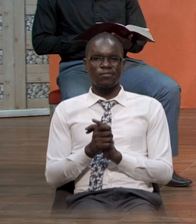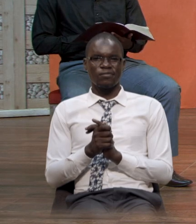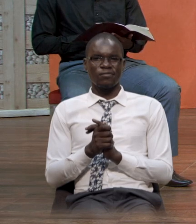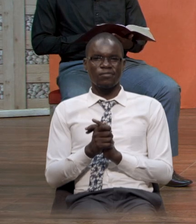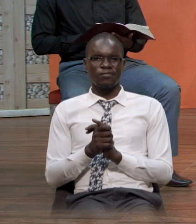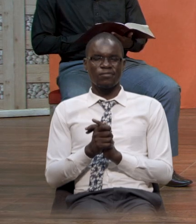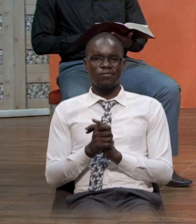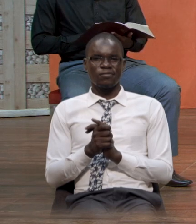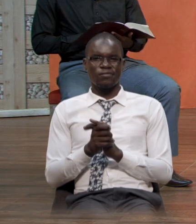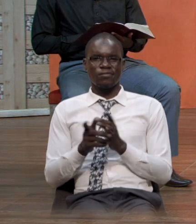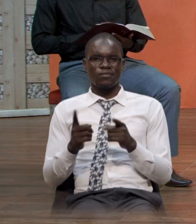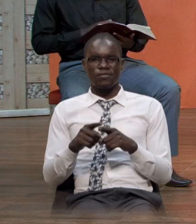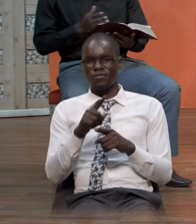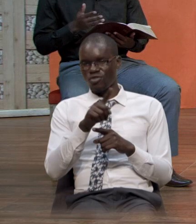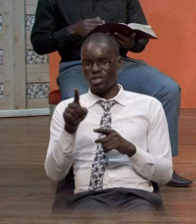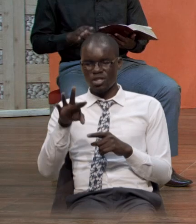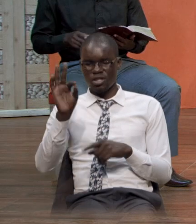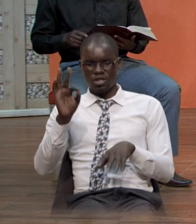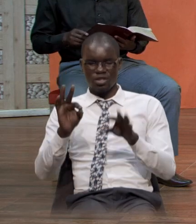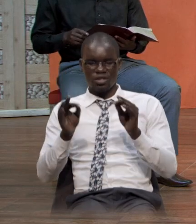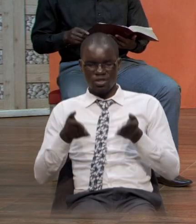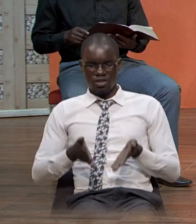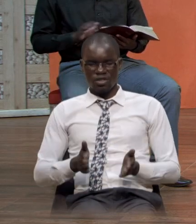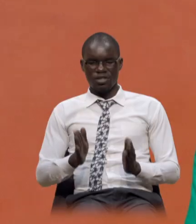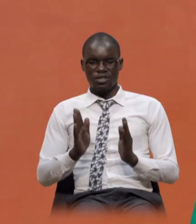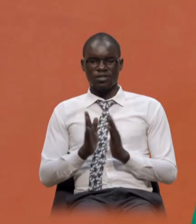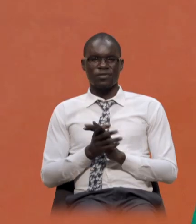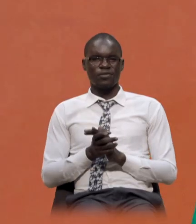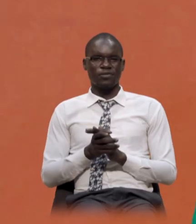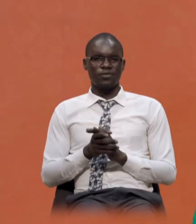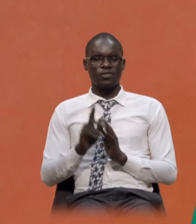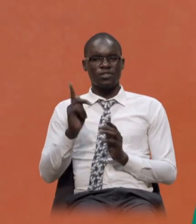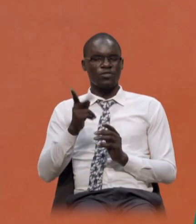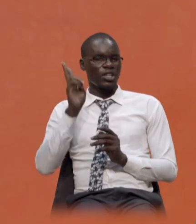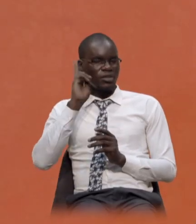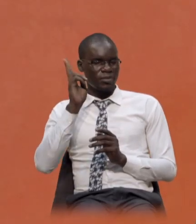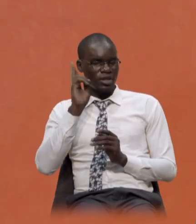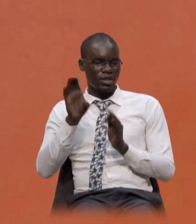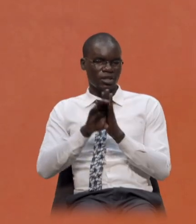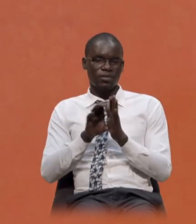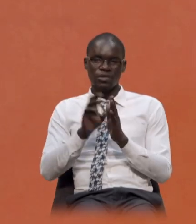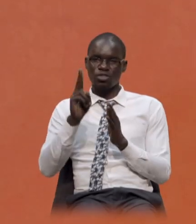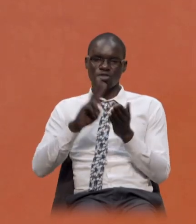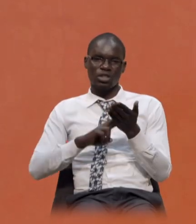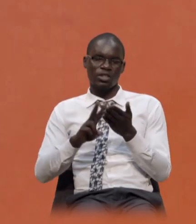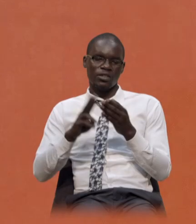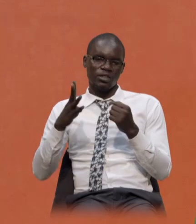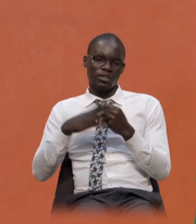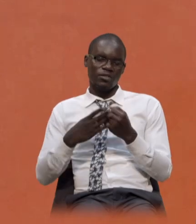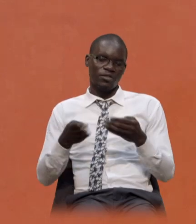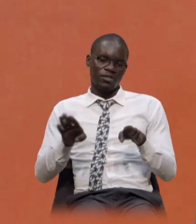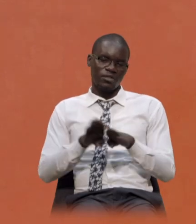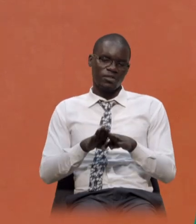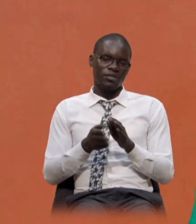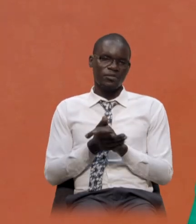1. But here a chosen generation, a royal priesthood. Yeah. Chapter 2. First Peter chapter 2, verse 9. Correct. Mm-hmm. Okay, you can now close your